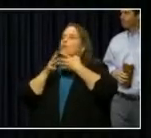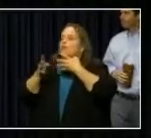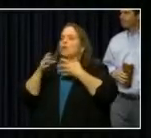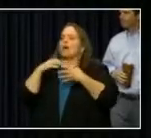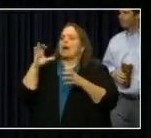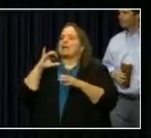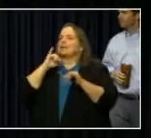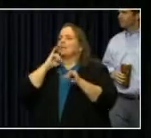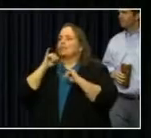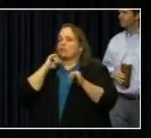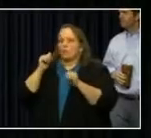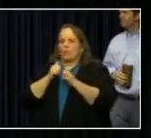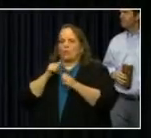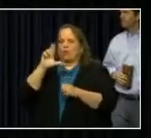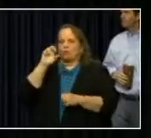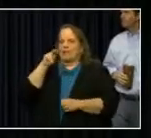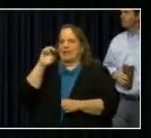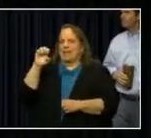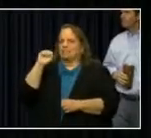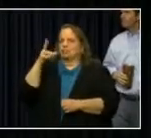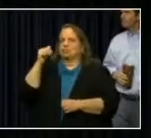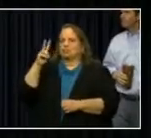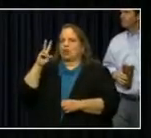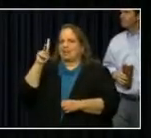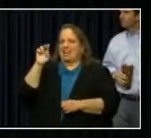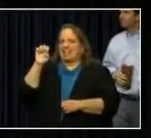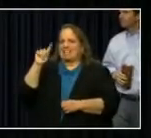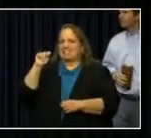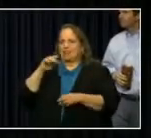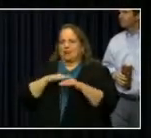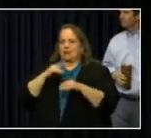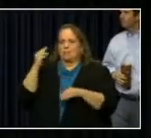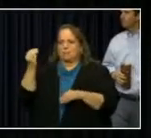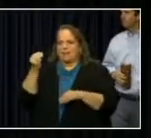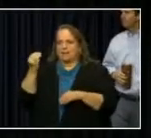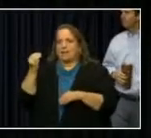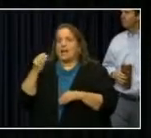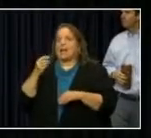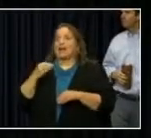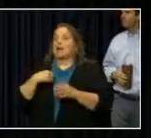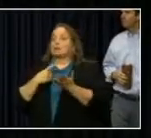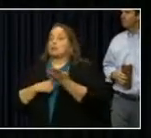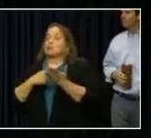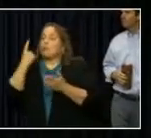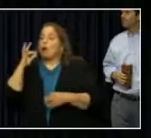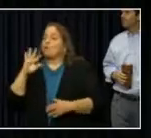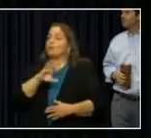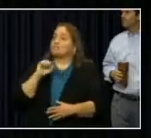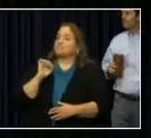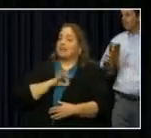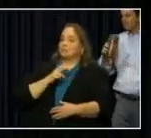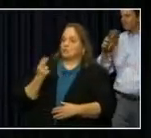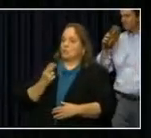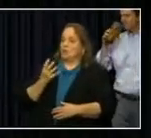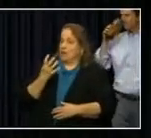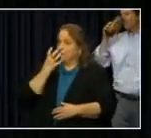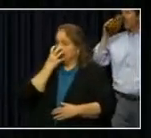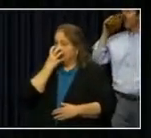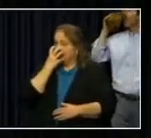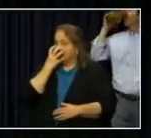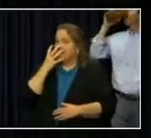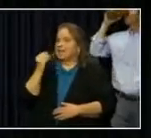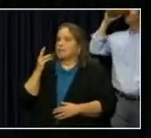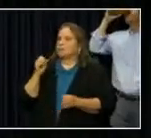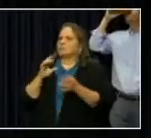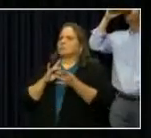interview with Renee Shaw for KET on Monday, and I talked with them as I was leaving. One of their staff was wearing a mask and